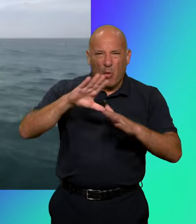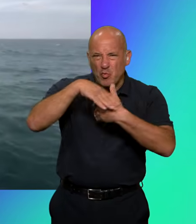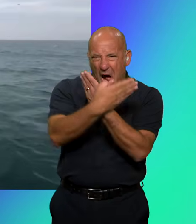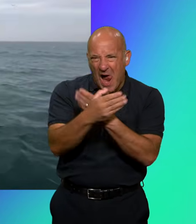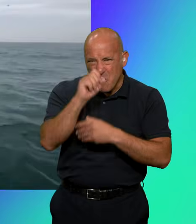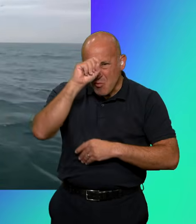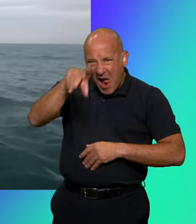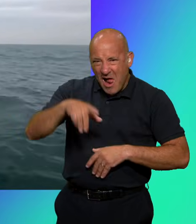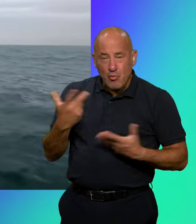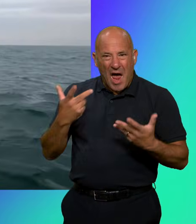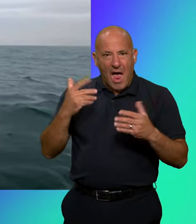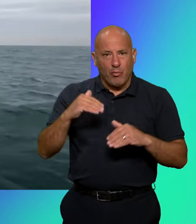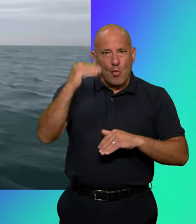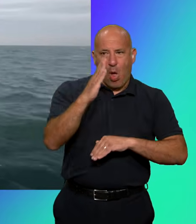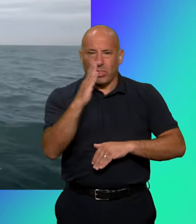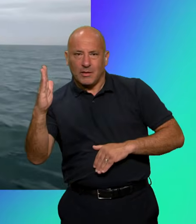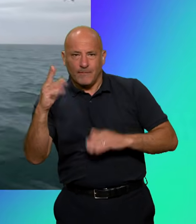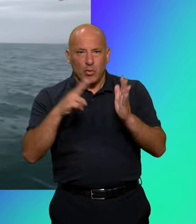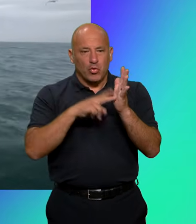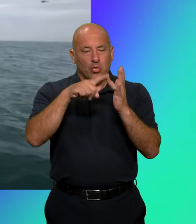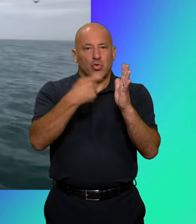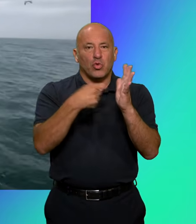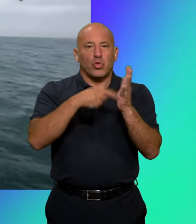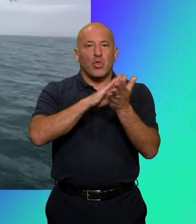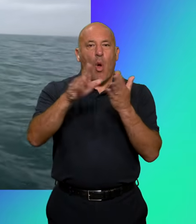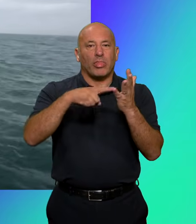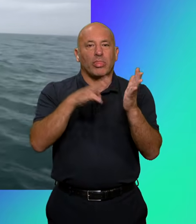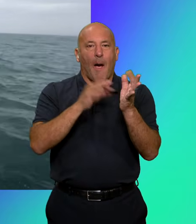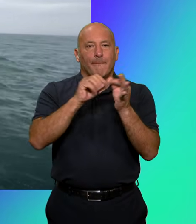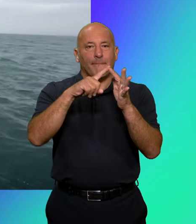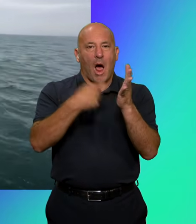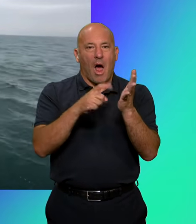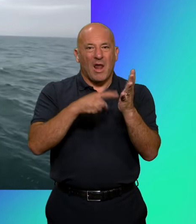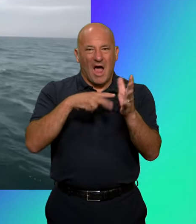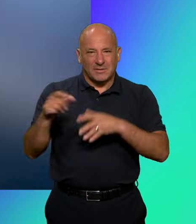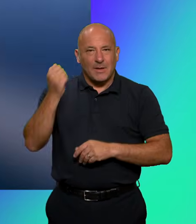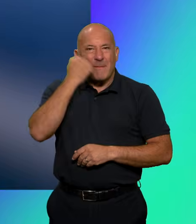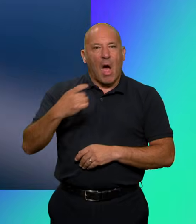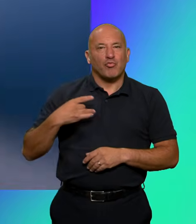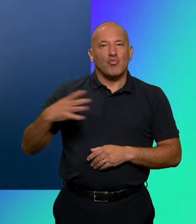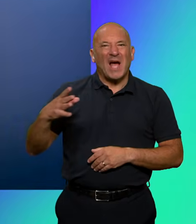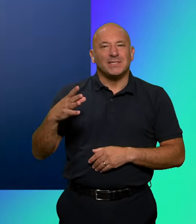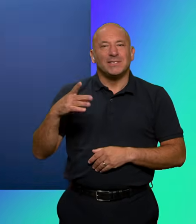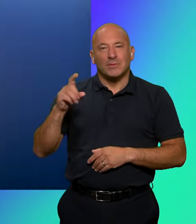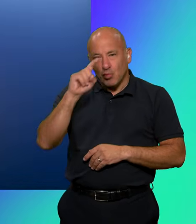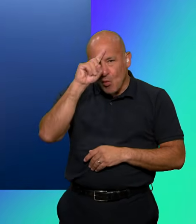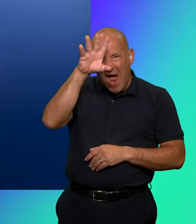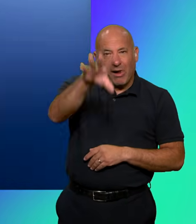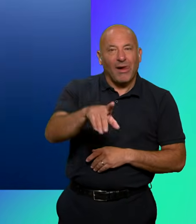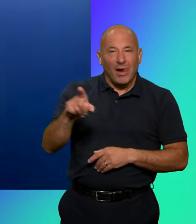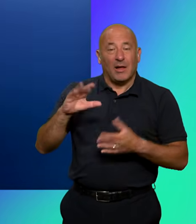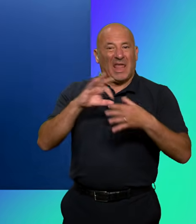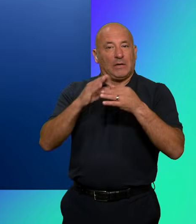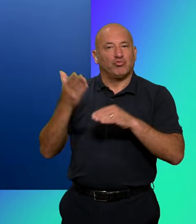The black and white giants of the dolphin family were rarely seen in the waters around the northeast of England, but in